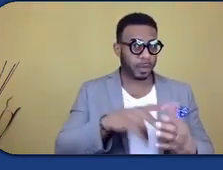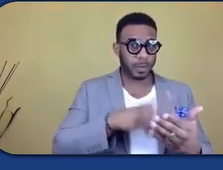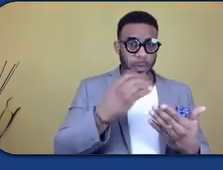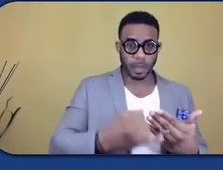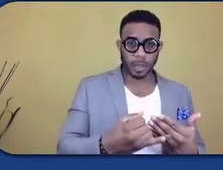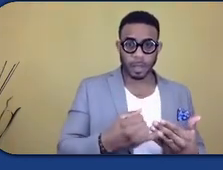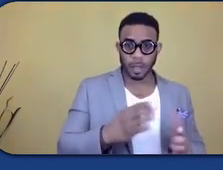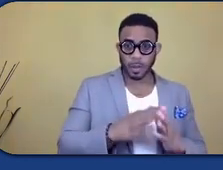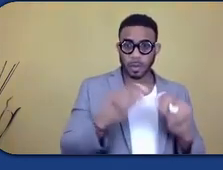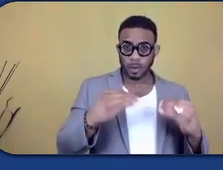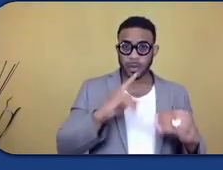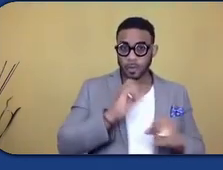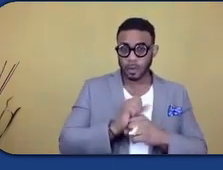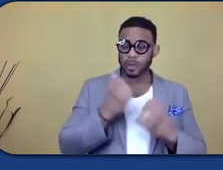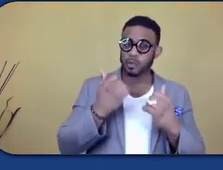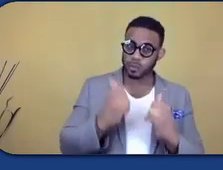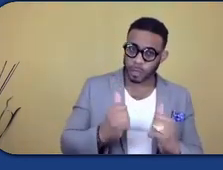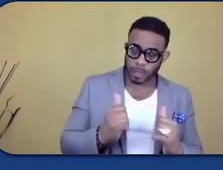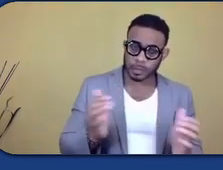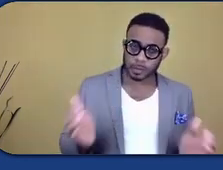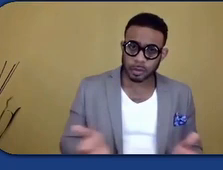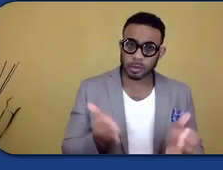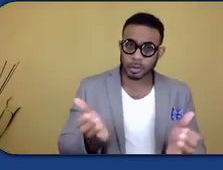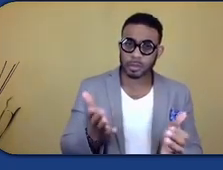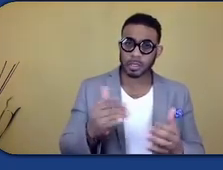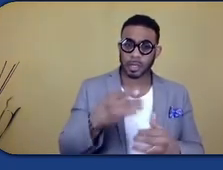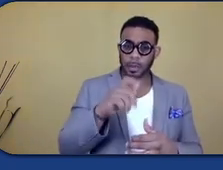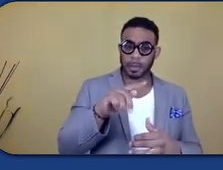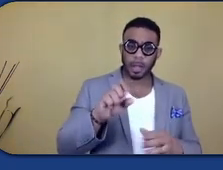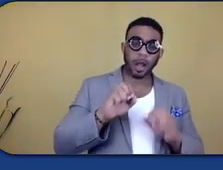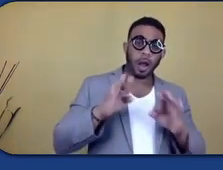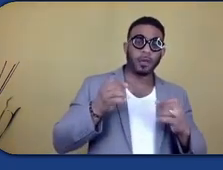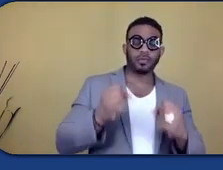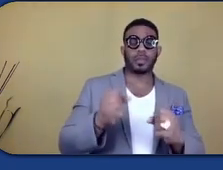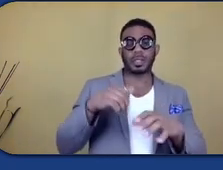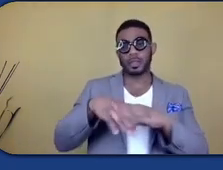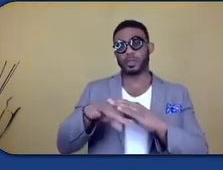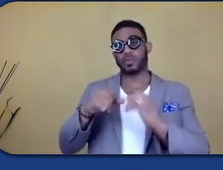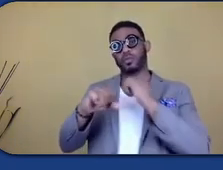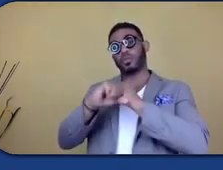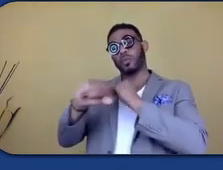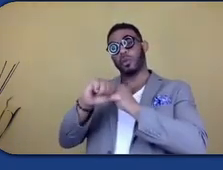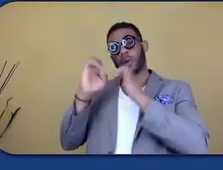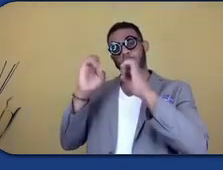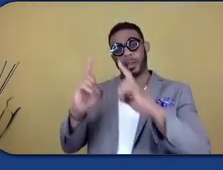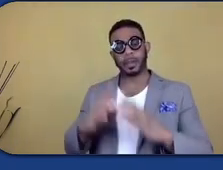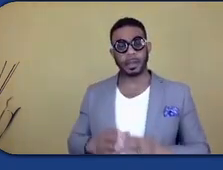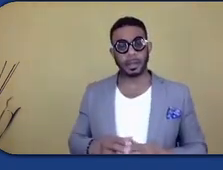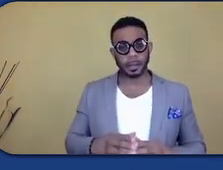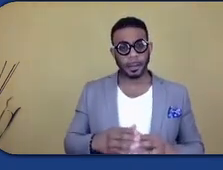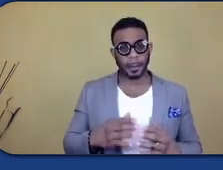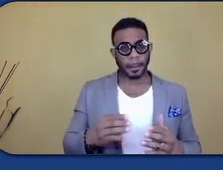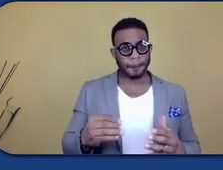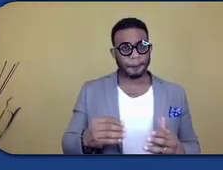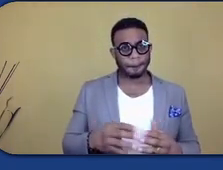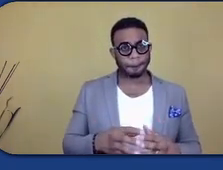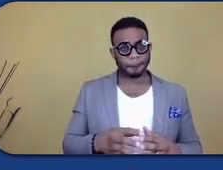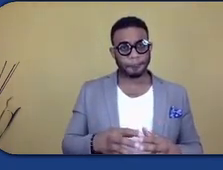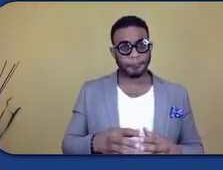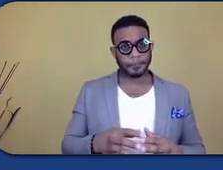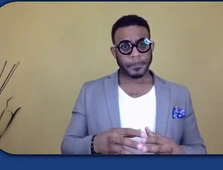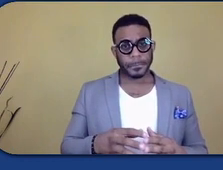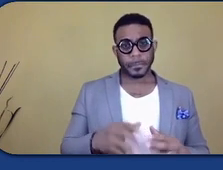And so similarly to this project, the bookstore is really trying to get bullets off the streets and to promote education.